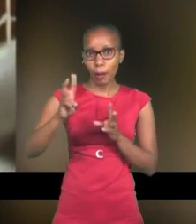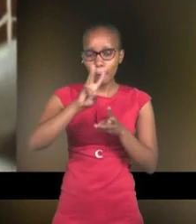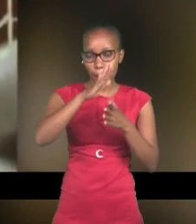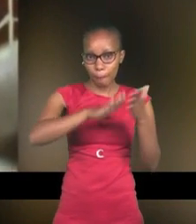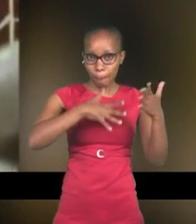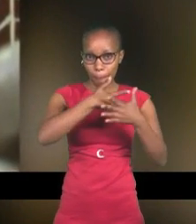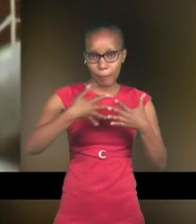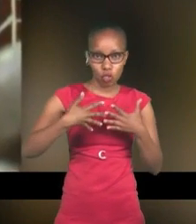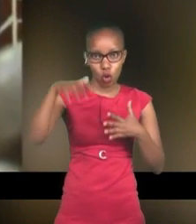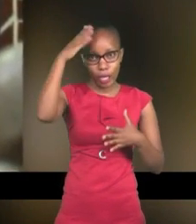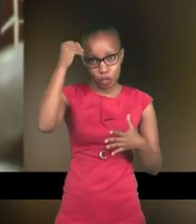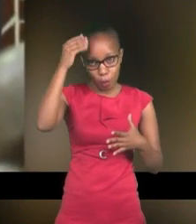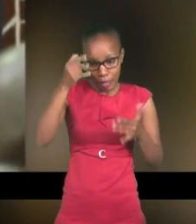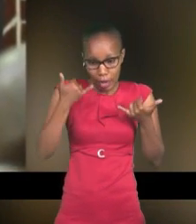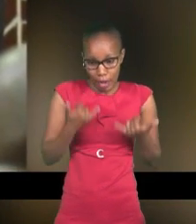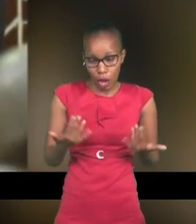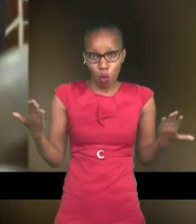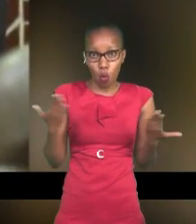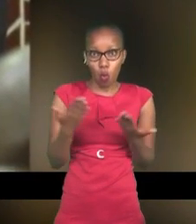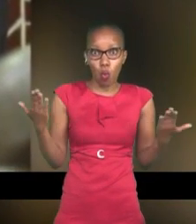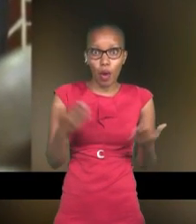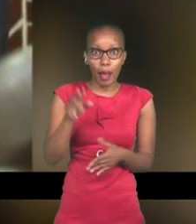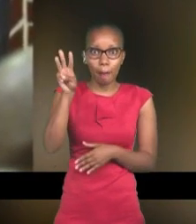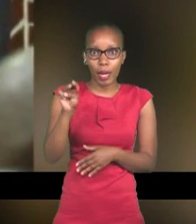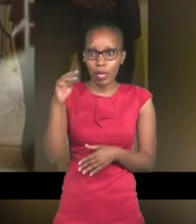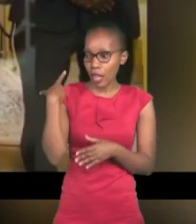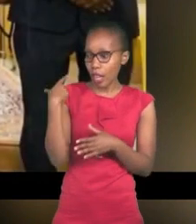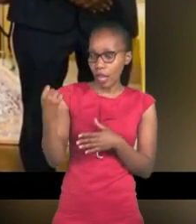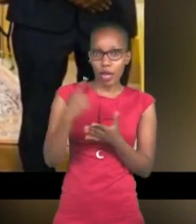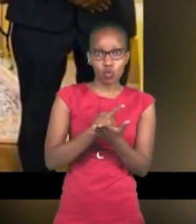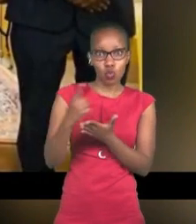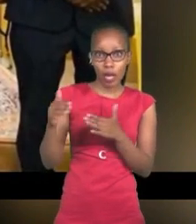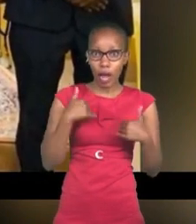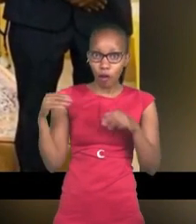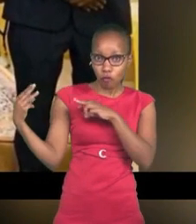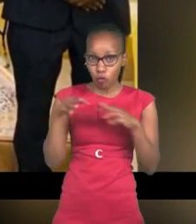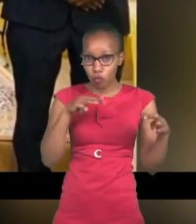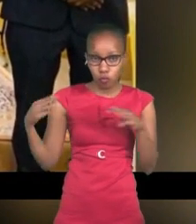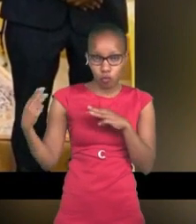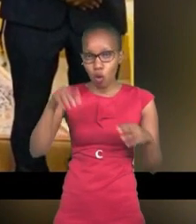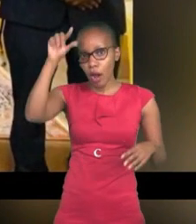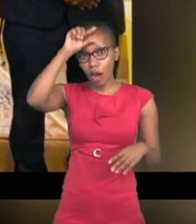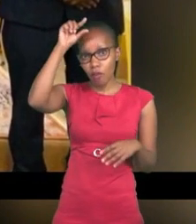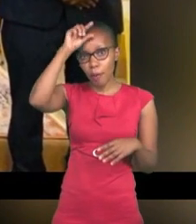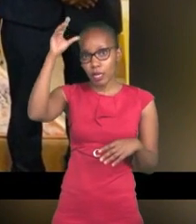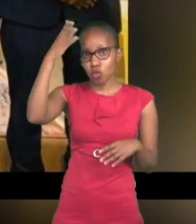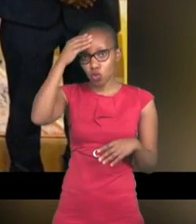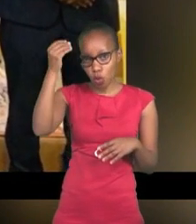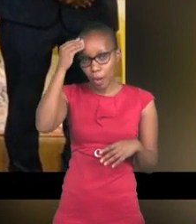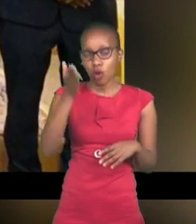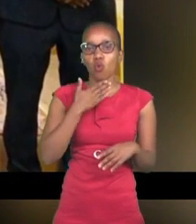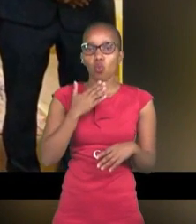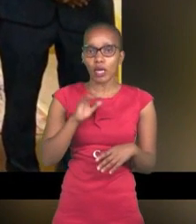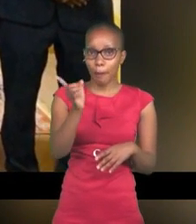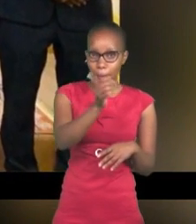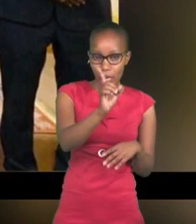is reported to be in Mandera town. During last week's clash with Jubaland forces, the federal government of Somalia Army wanted the minister and